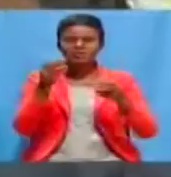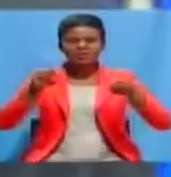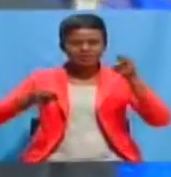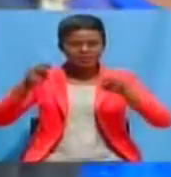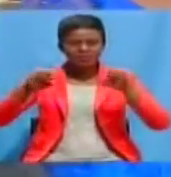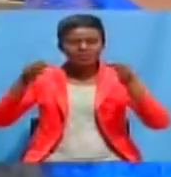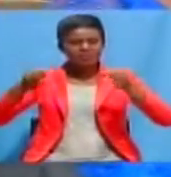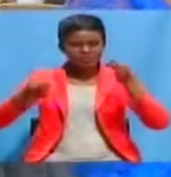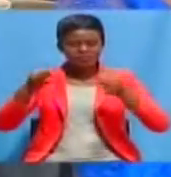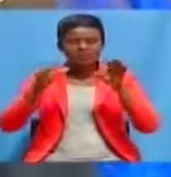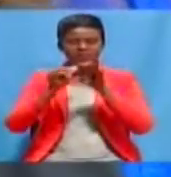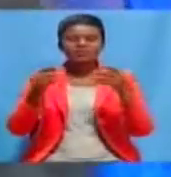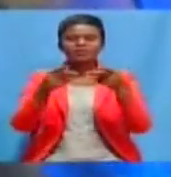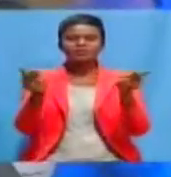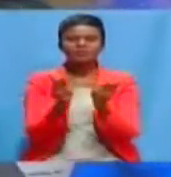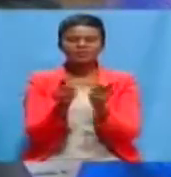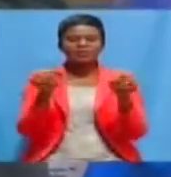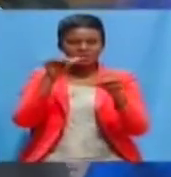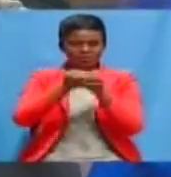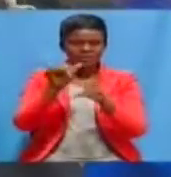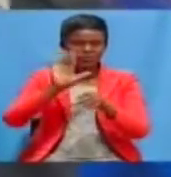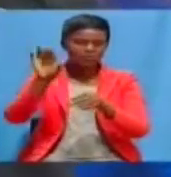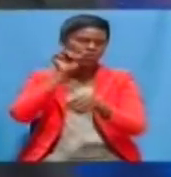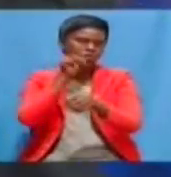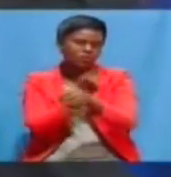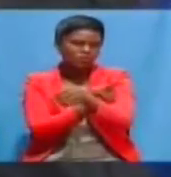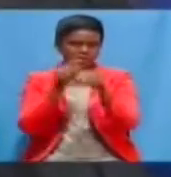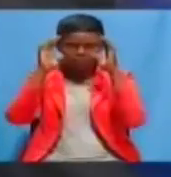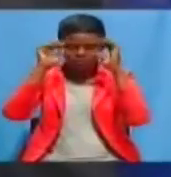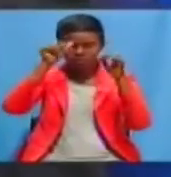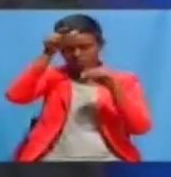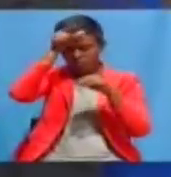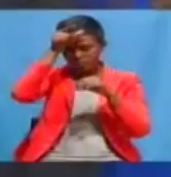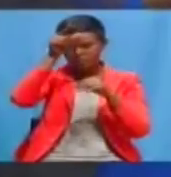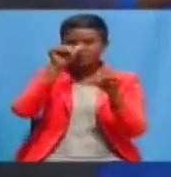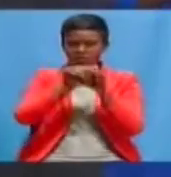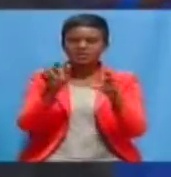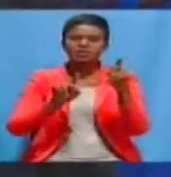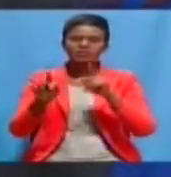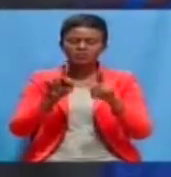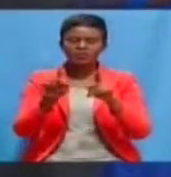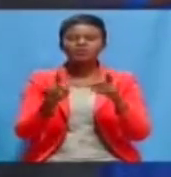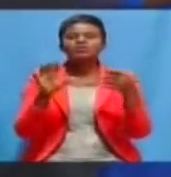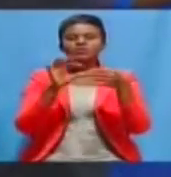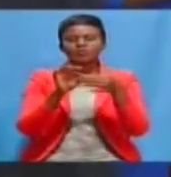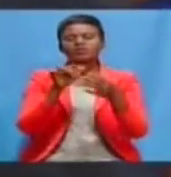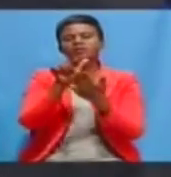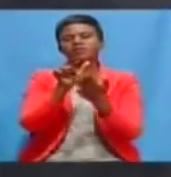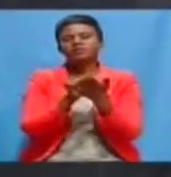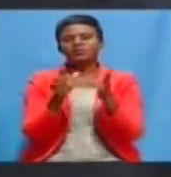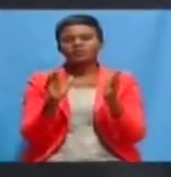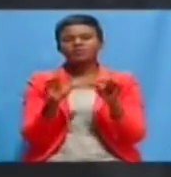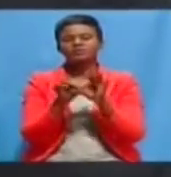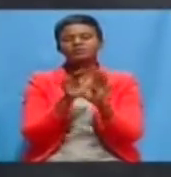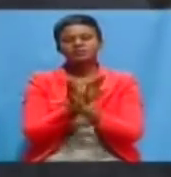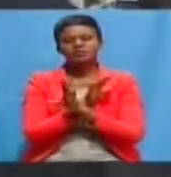grounds. Among them, the first family, whose daughter, Chieso Lungu, was among those joining the ranks of the legal